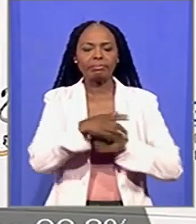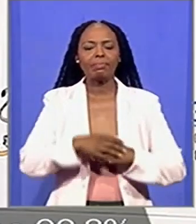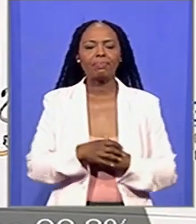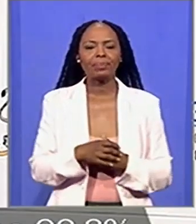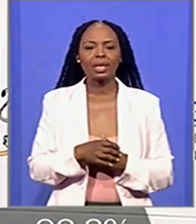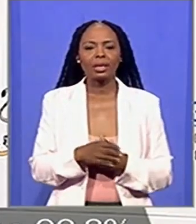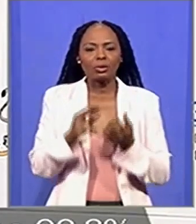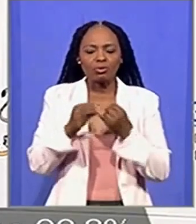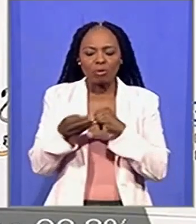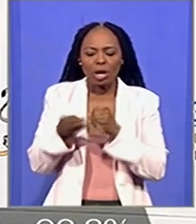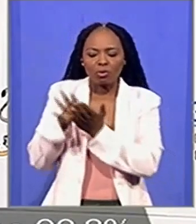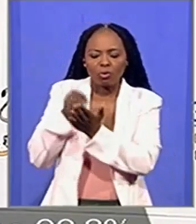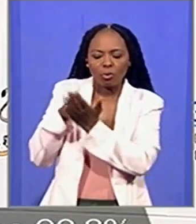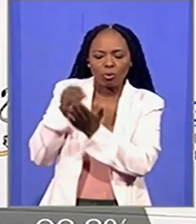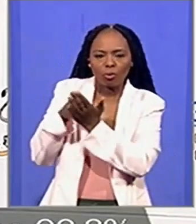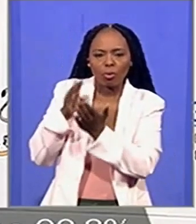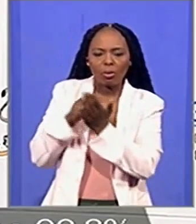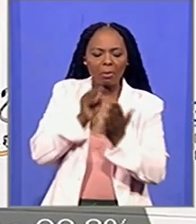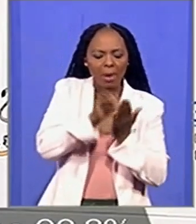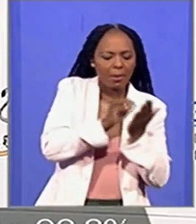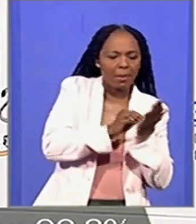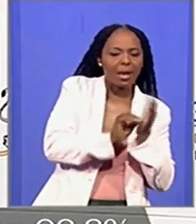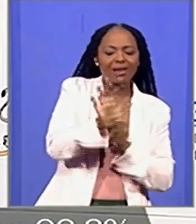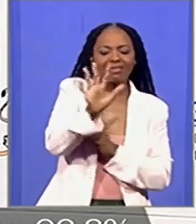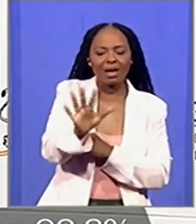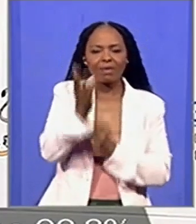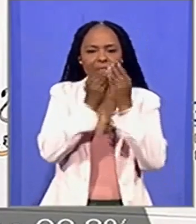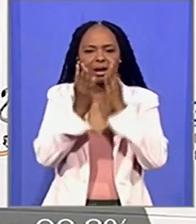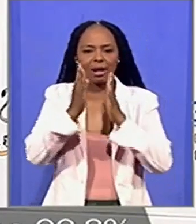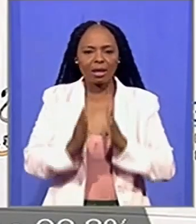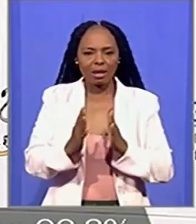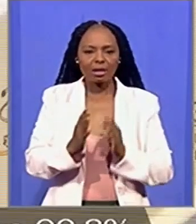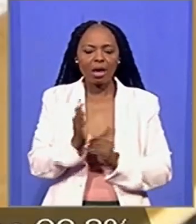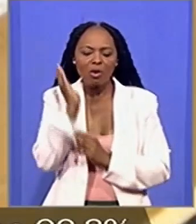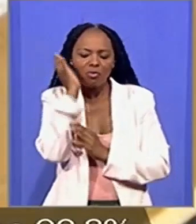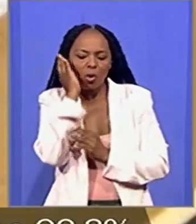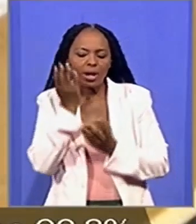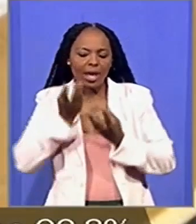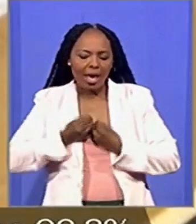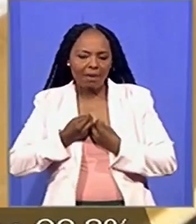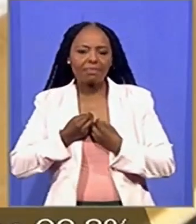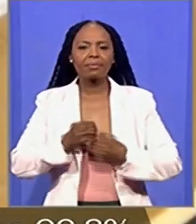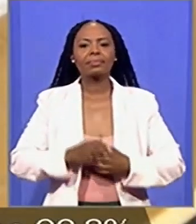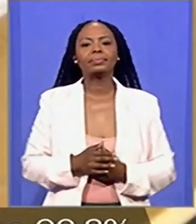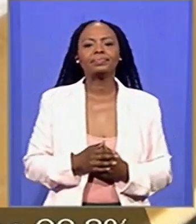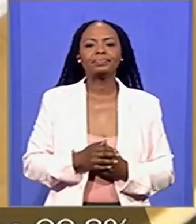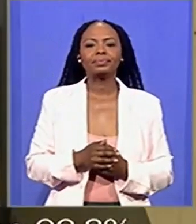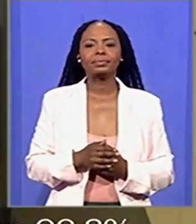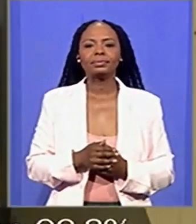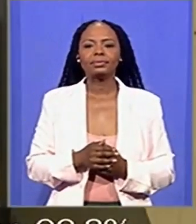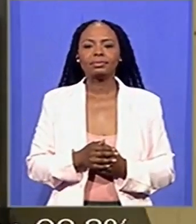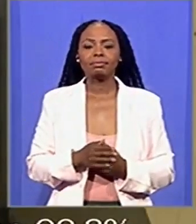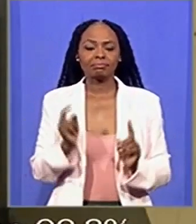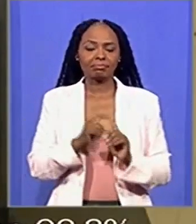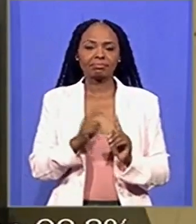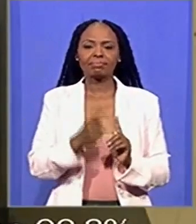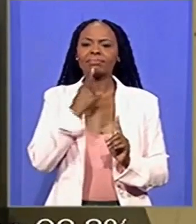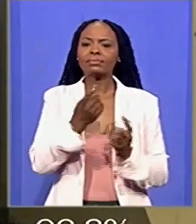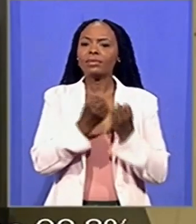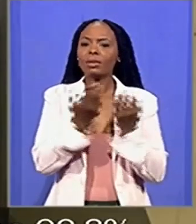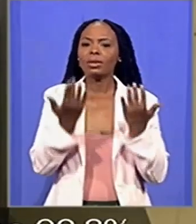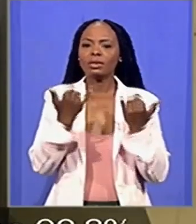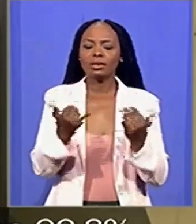trying to copy, and then we had 5 learners who were in possession of cell phones. Mokhuduthamaga o boleletse babega dikgang gore lefapha mo